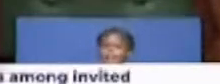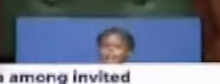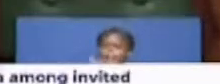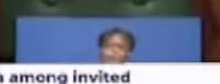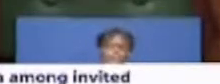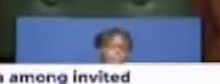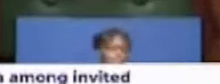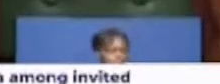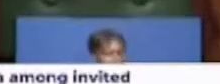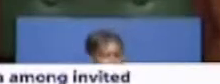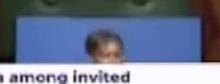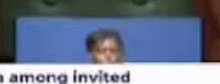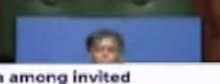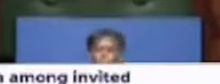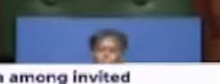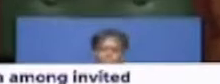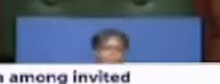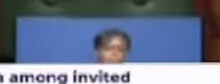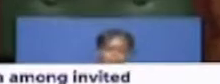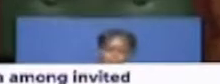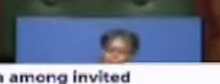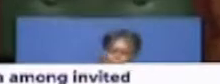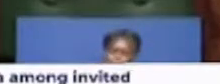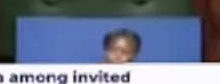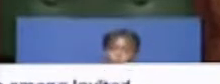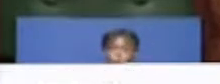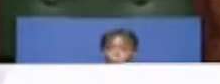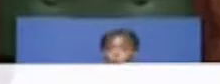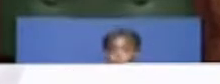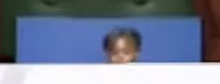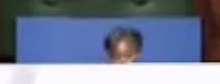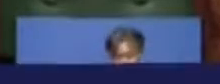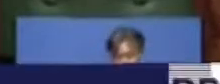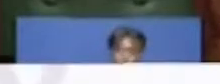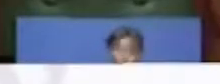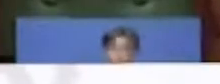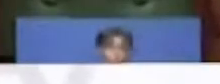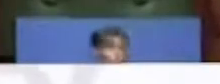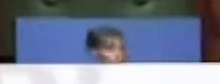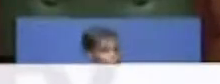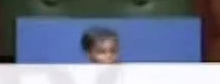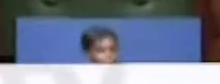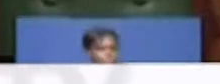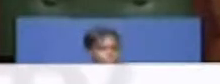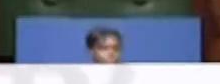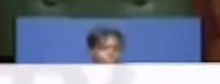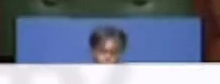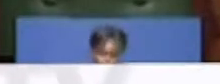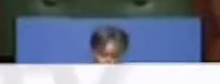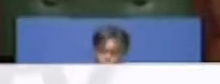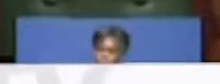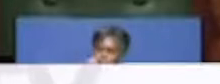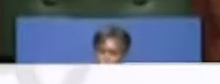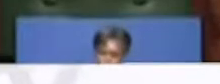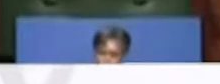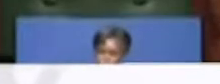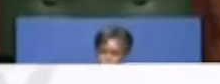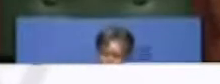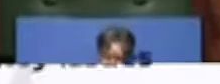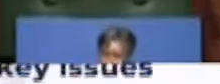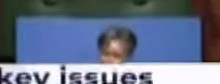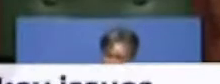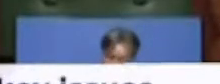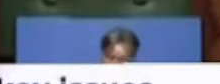now, today and not tomorrow. And that is why we have been committing each year to